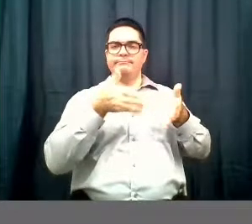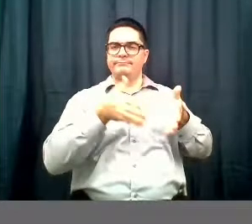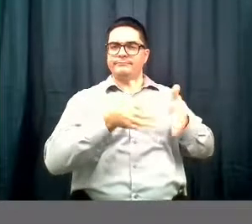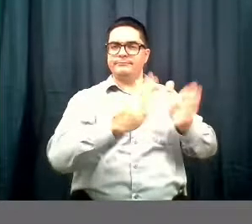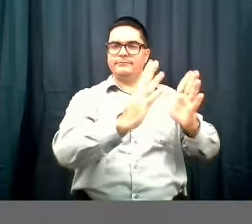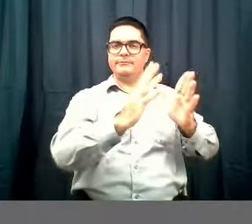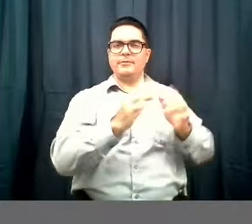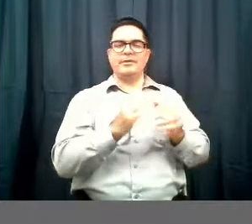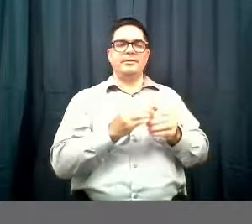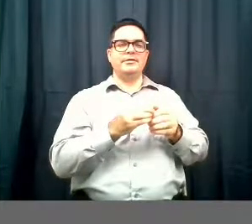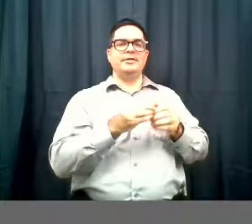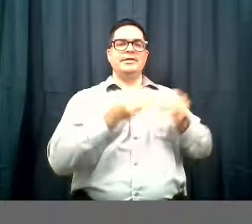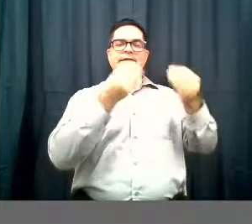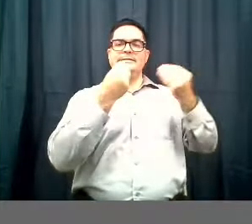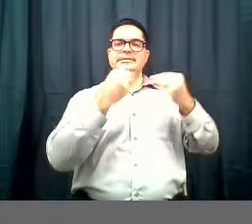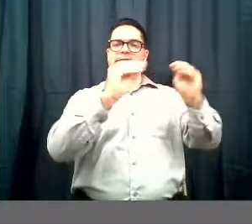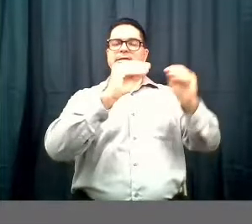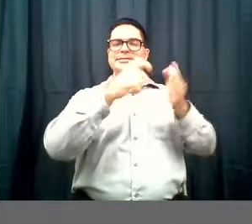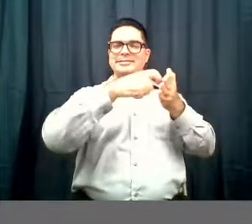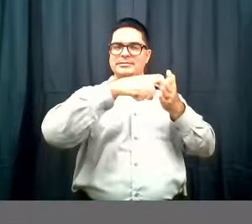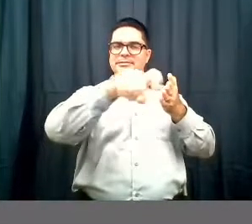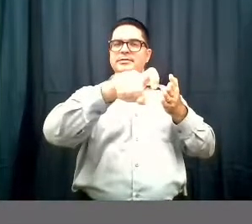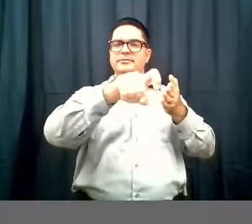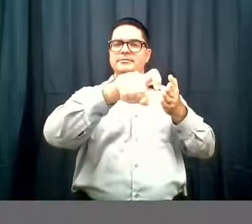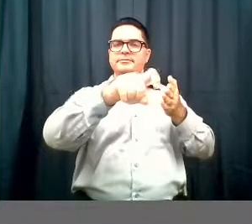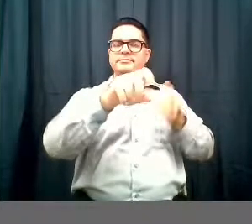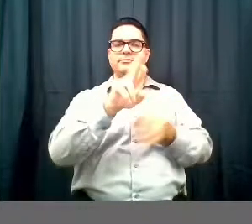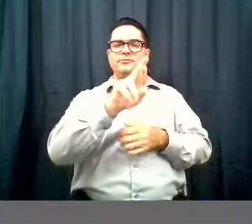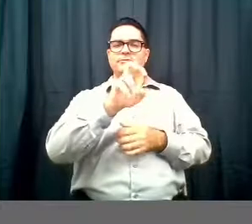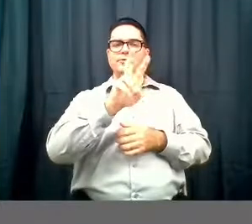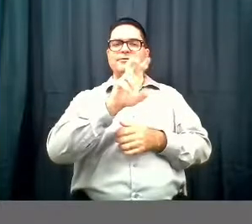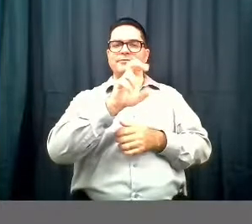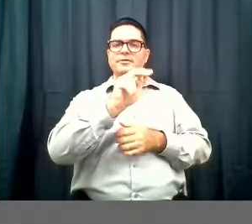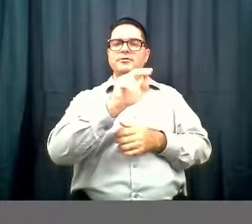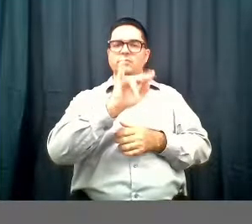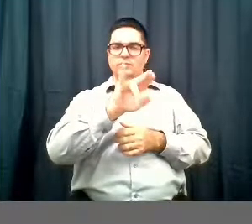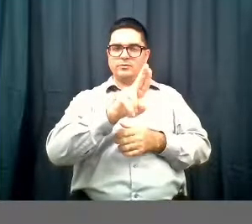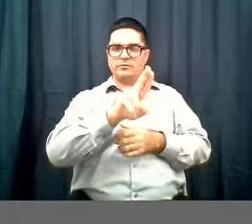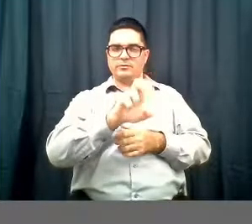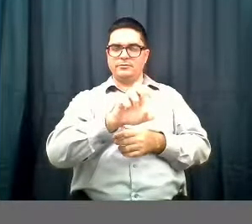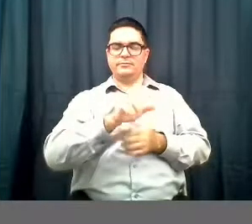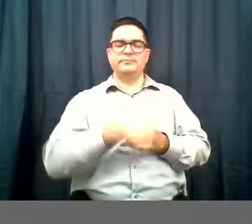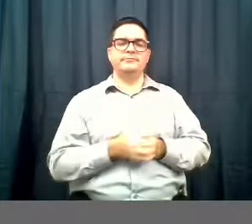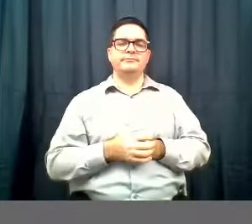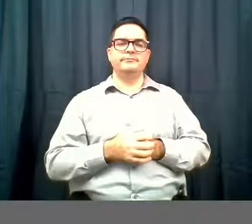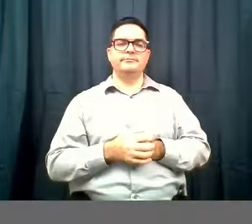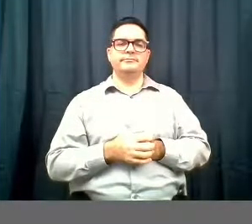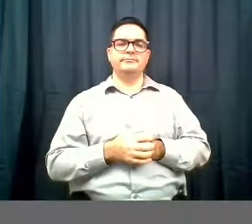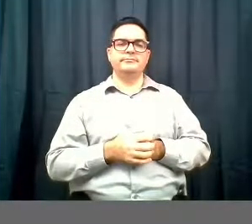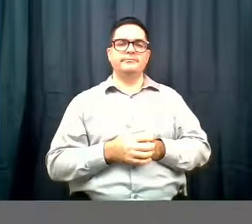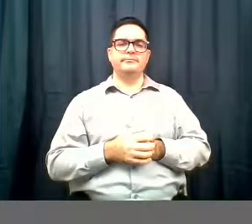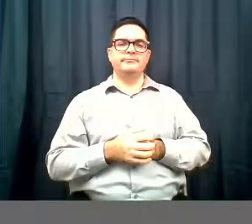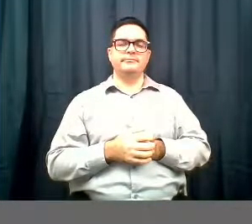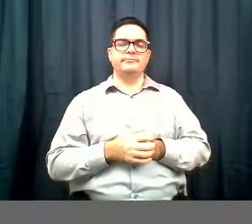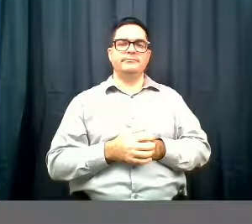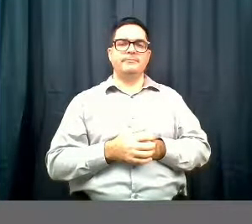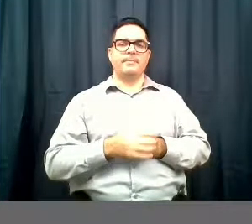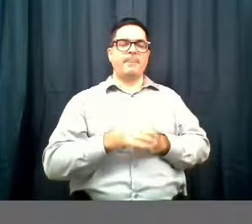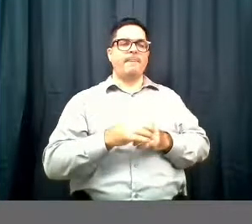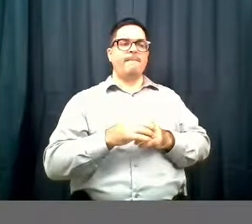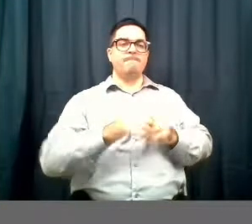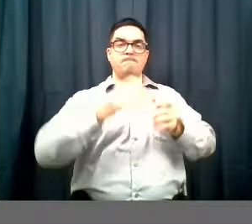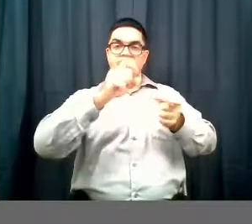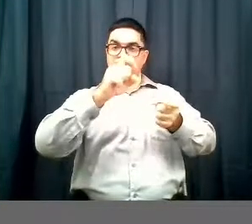tax revenue collected for the general fund. This was a critically important milestone that shows consensual restructurings can